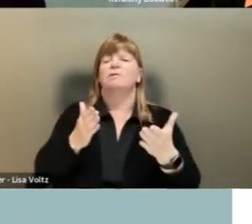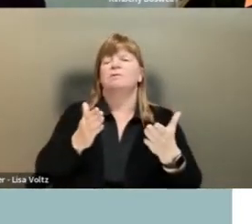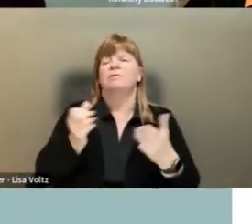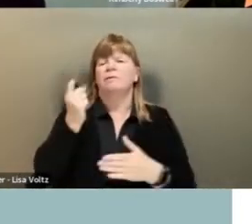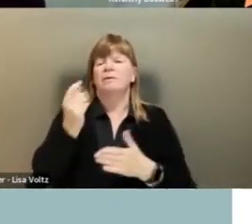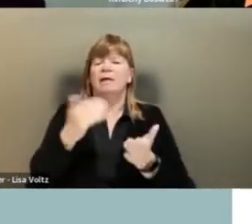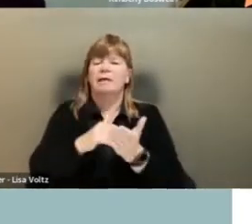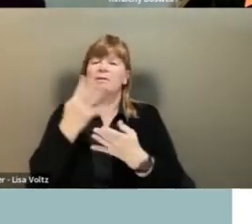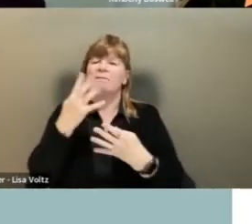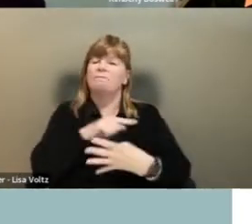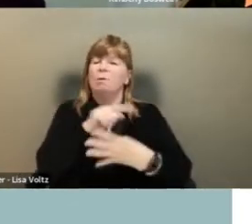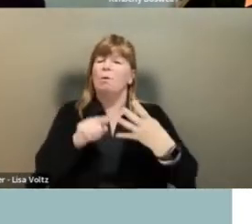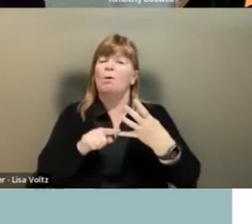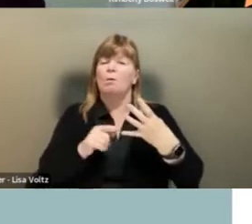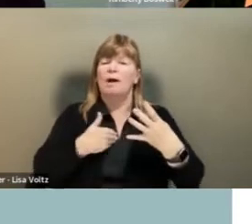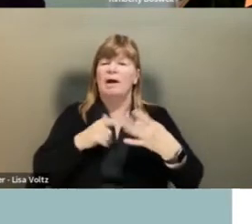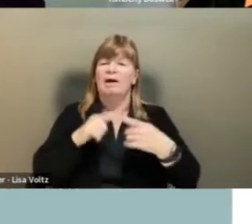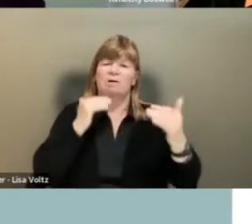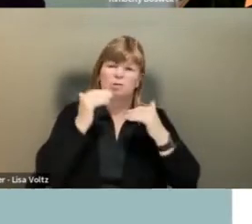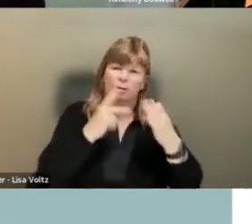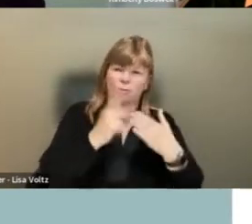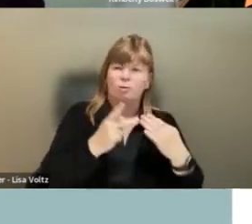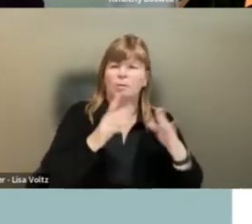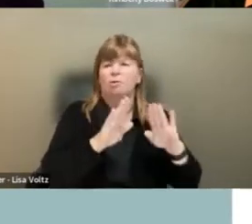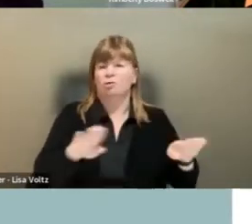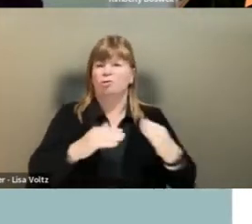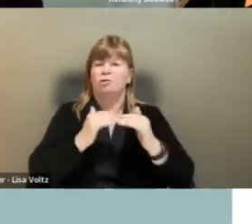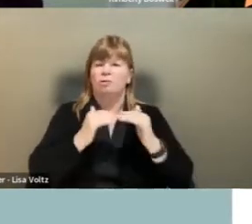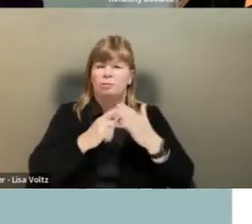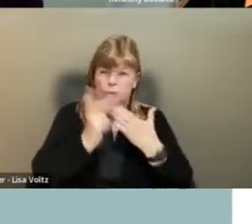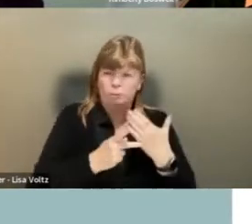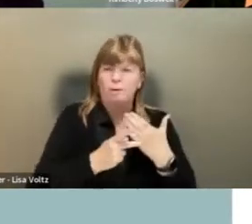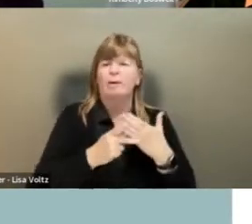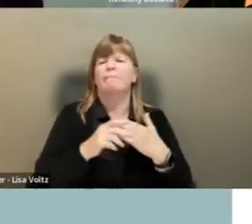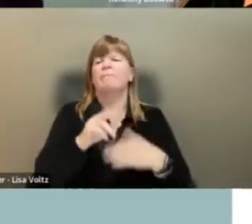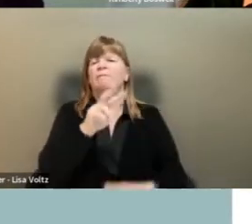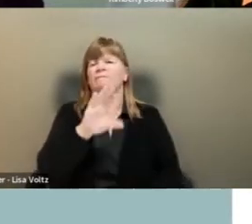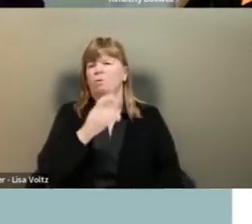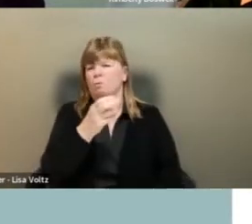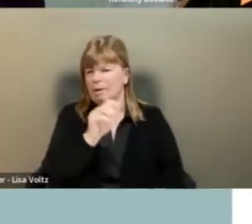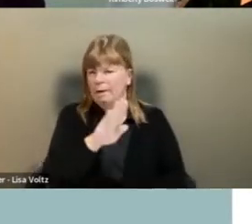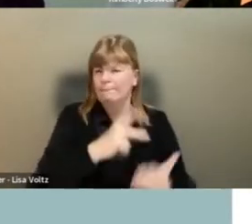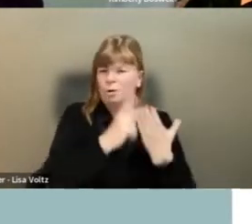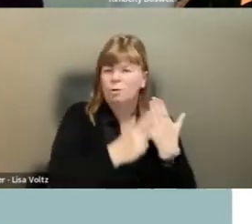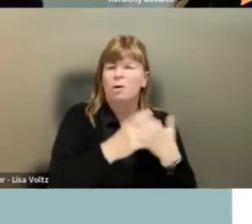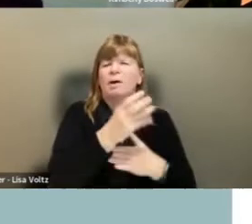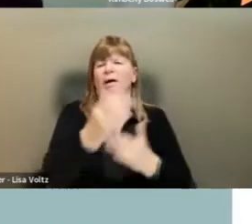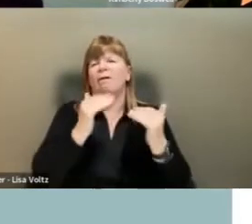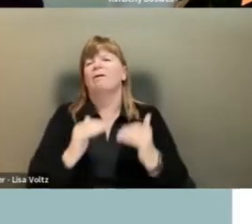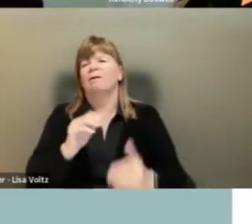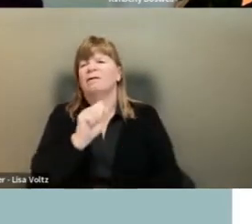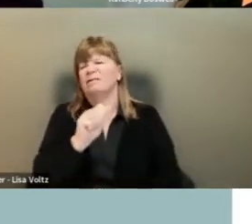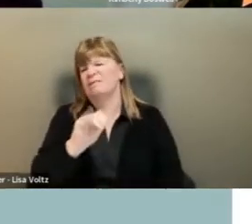4 areas that we have: the adult program, the children's program, vocational rehab program, and also